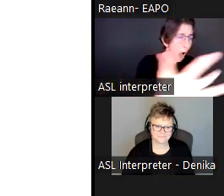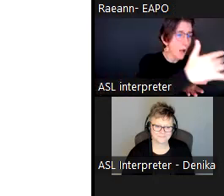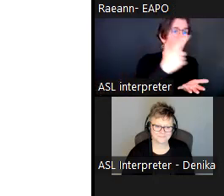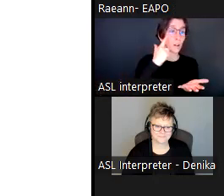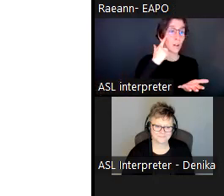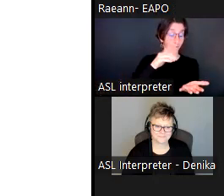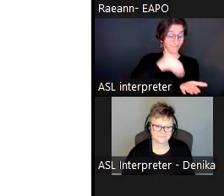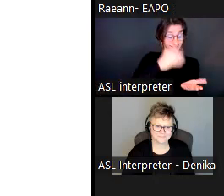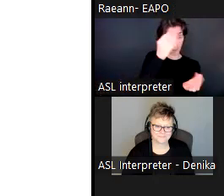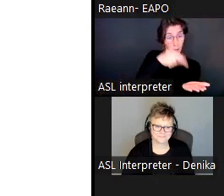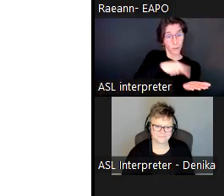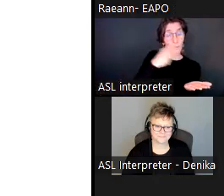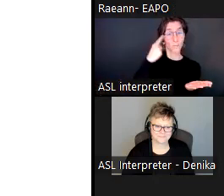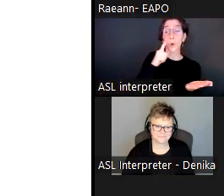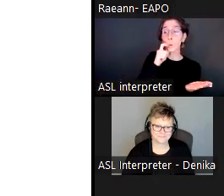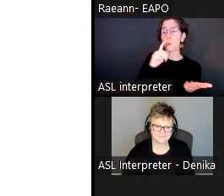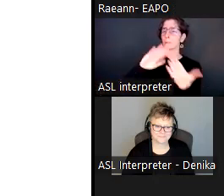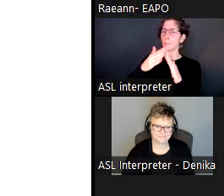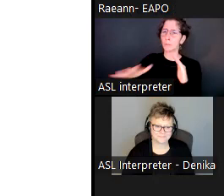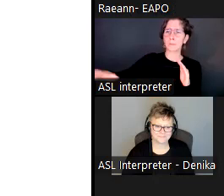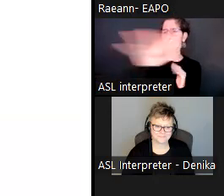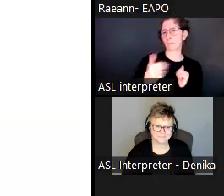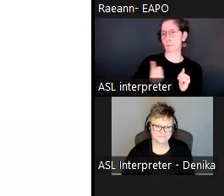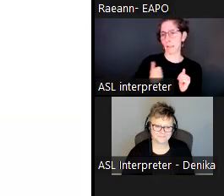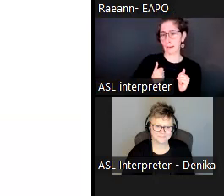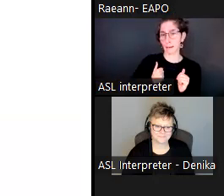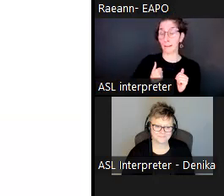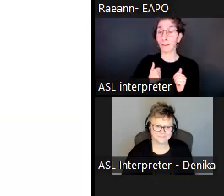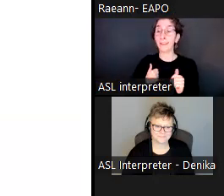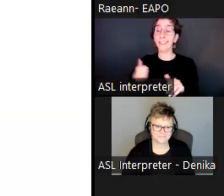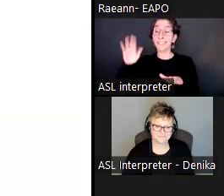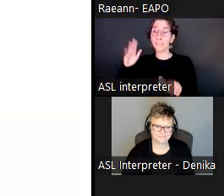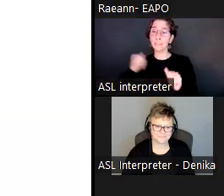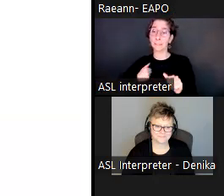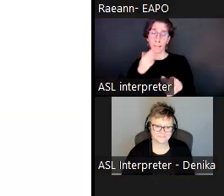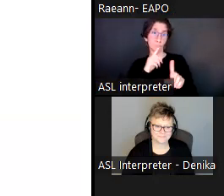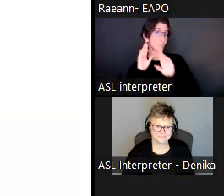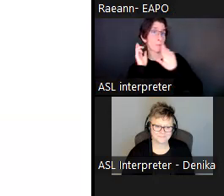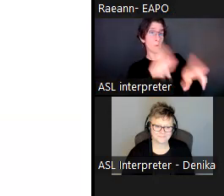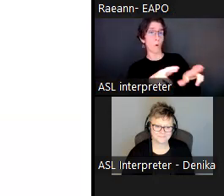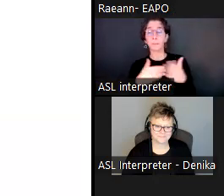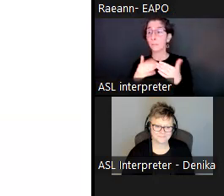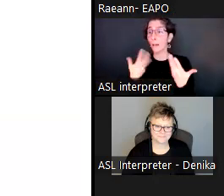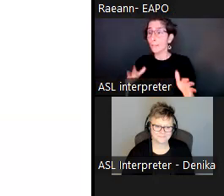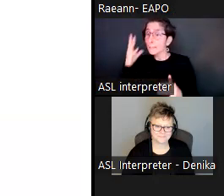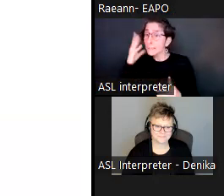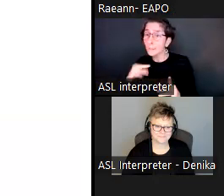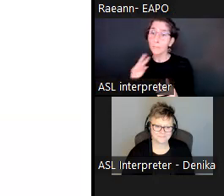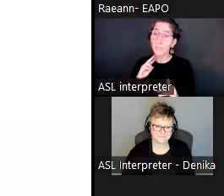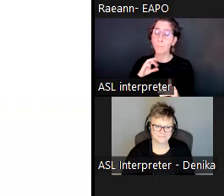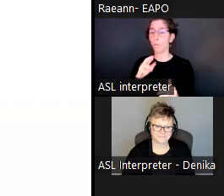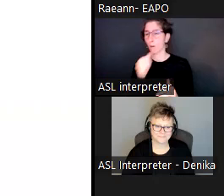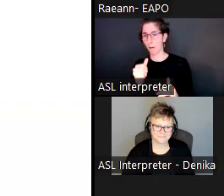Canada. So citizens can report the fraud whether they have been a victim or not. They can report